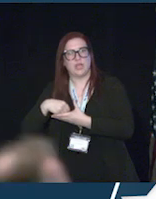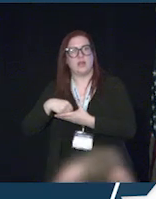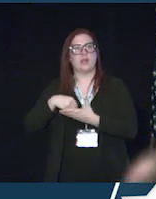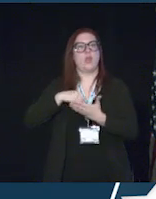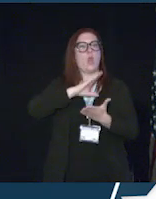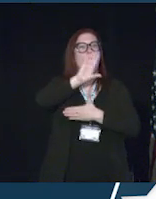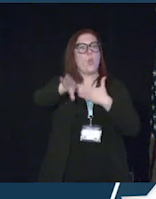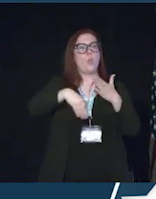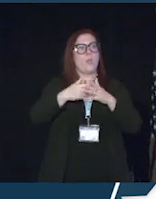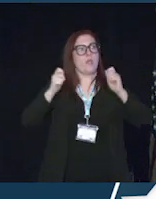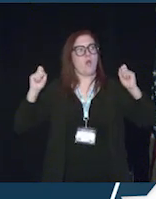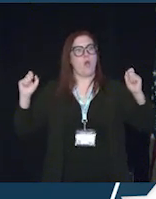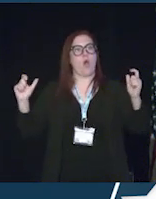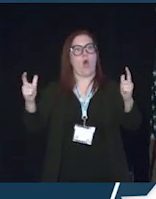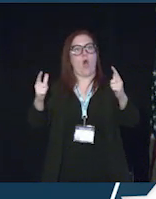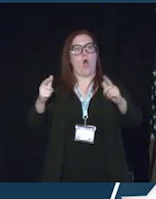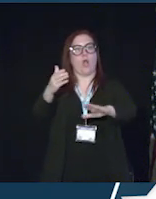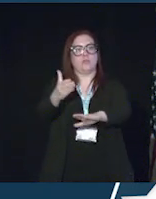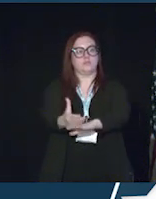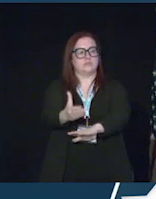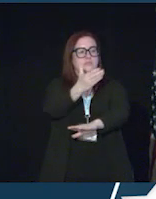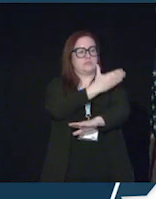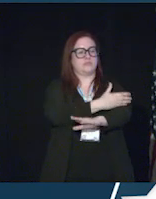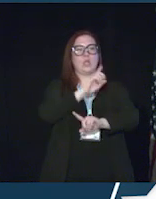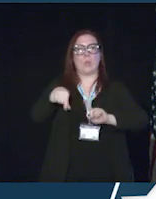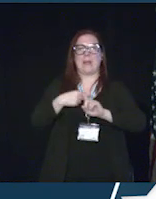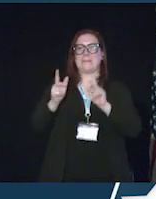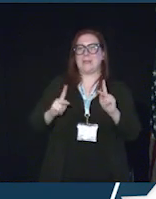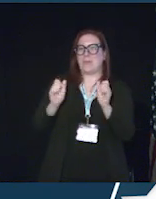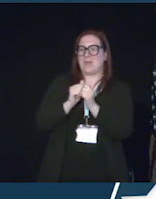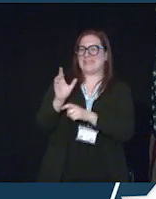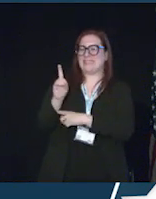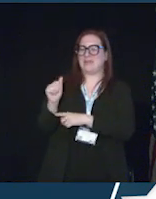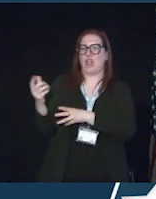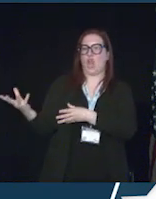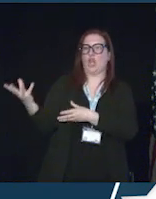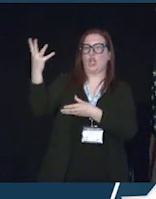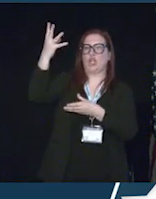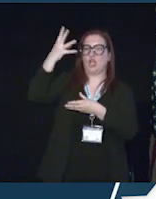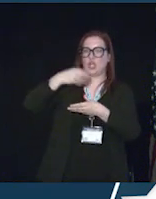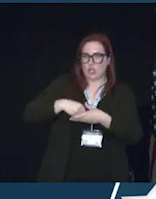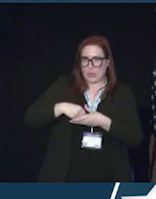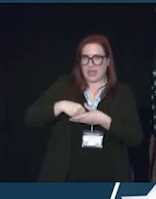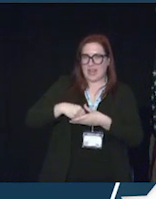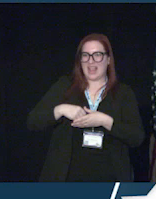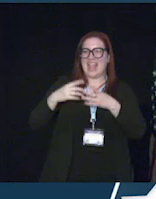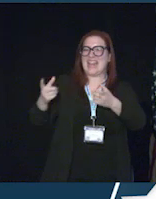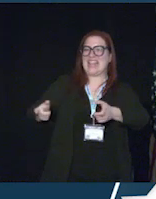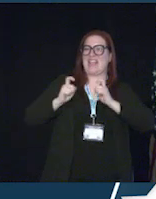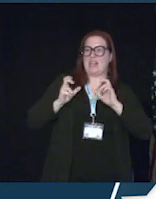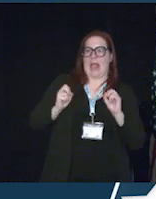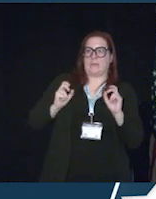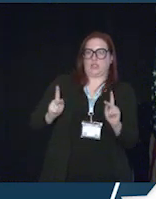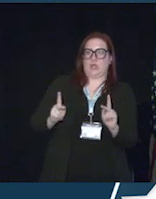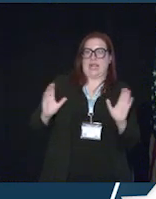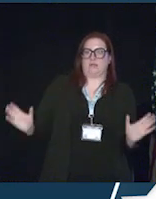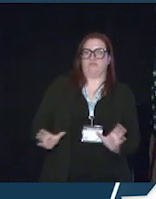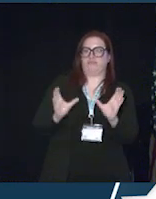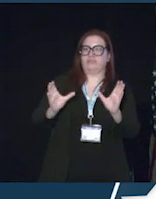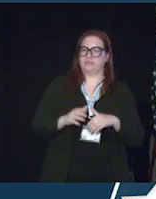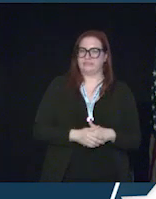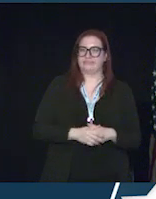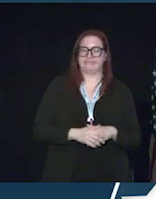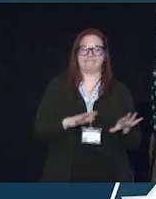with disabilities are included if they are given the opportunity to do so.